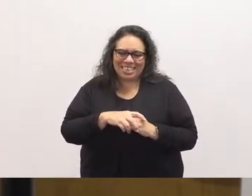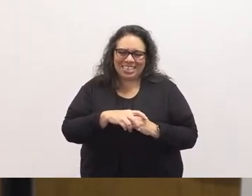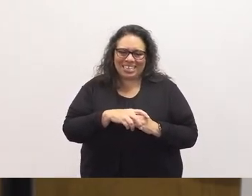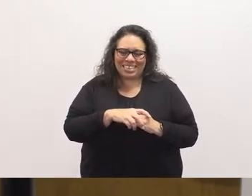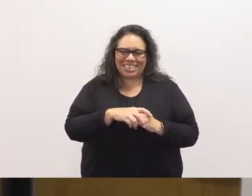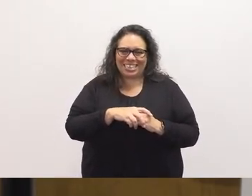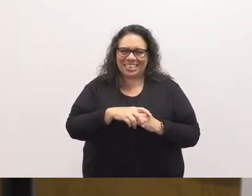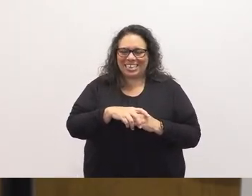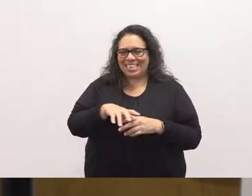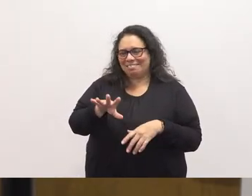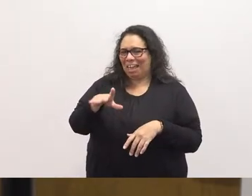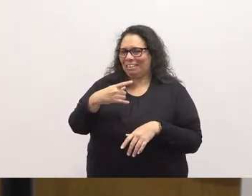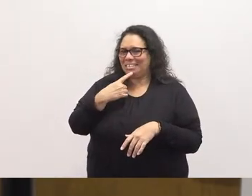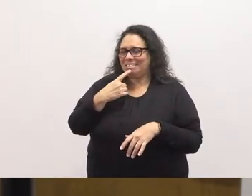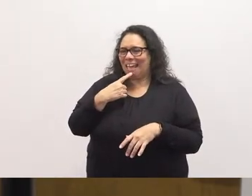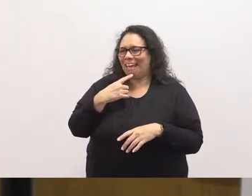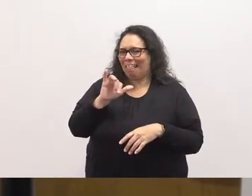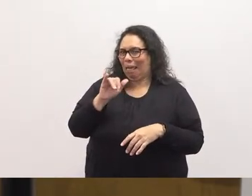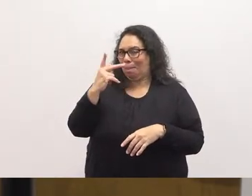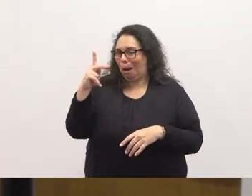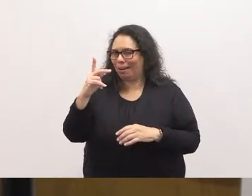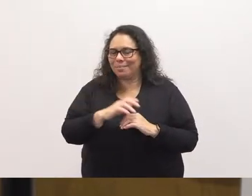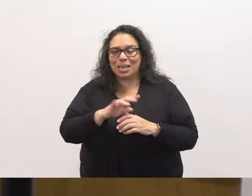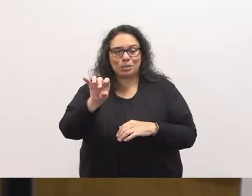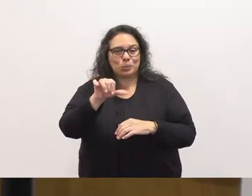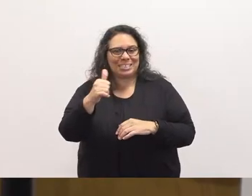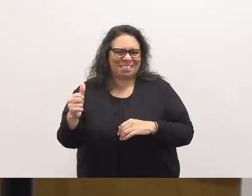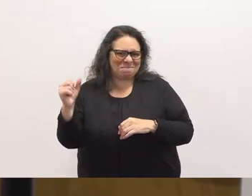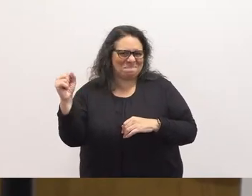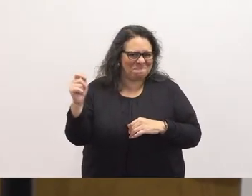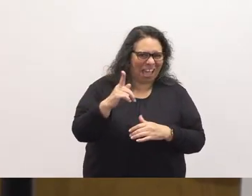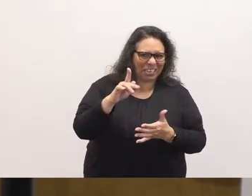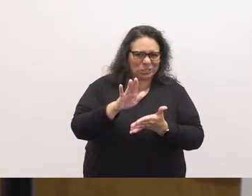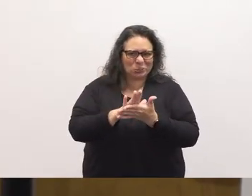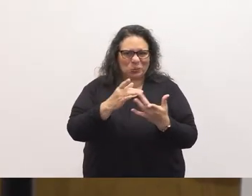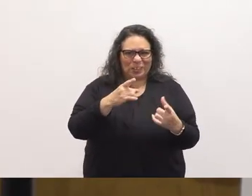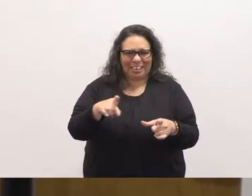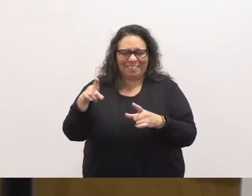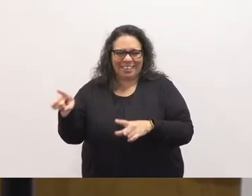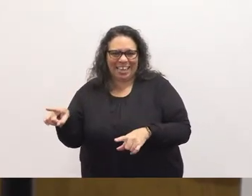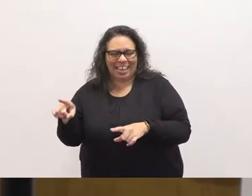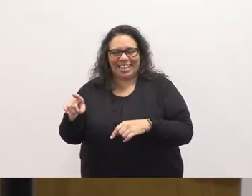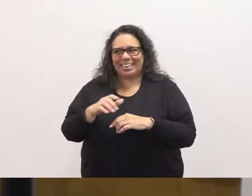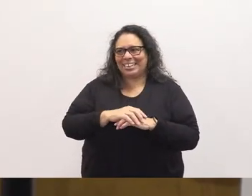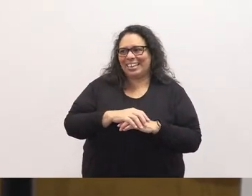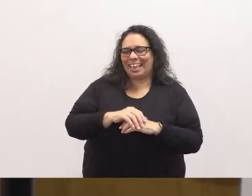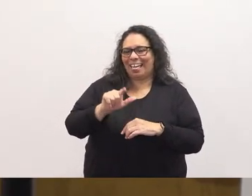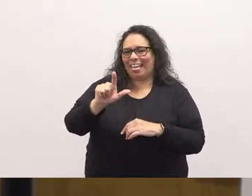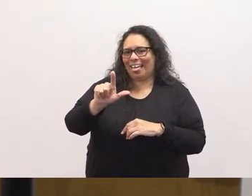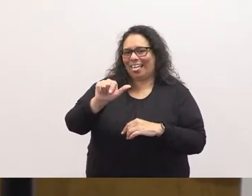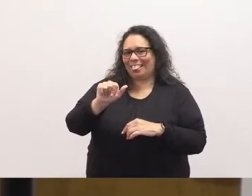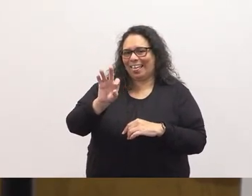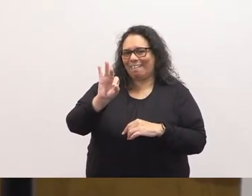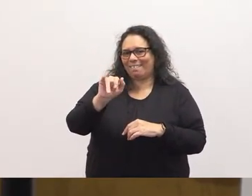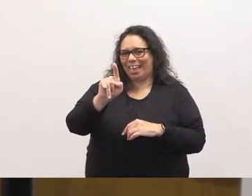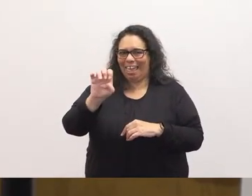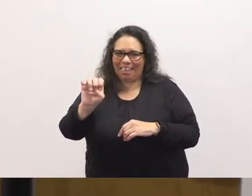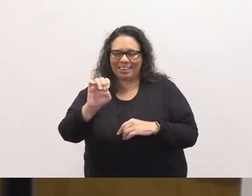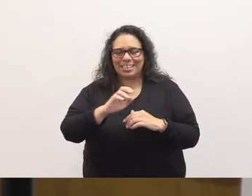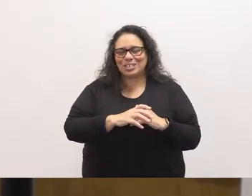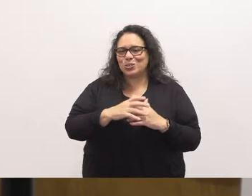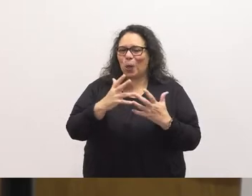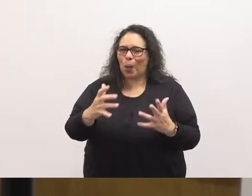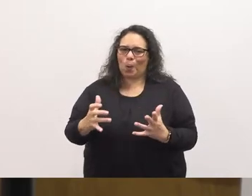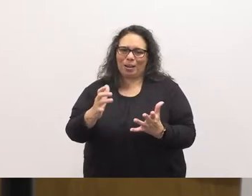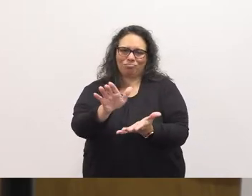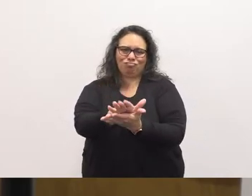over at Shear Park. As I said, there was another back to school event over at Lafayette. So I just want to give a big